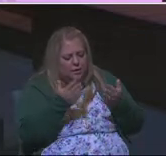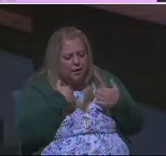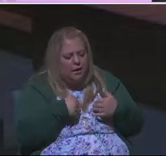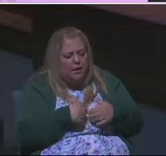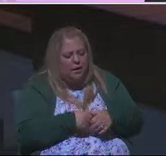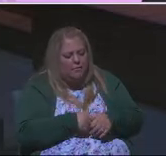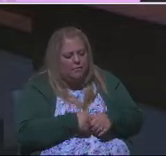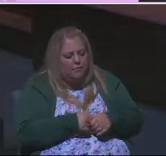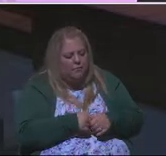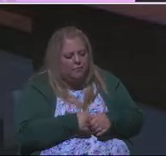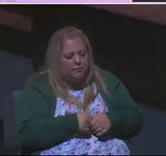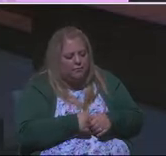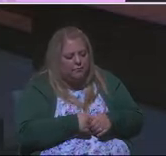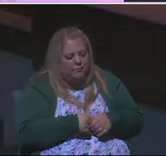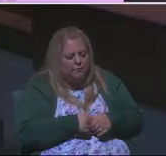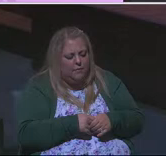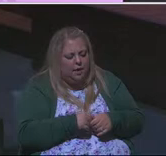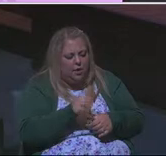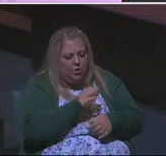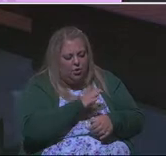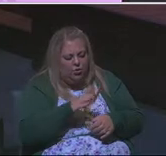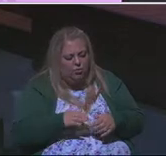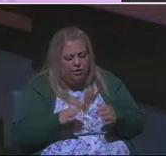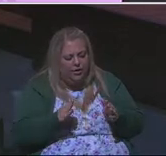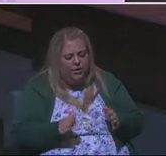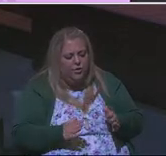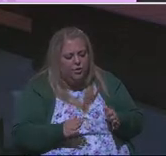get it settled. And then Christians,